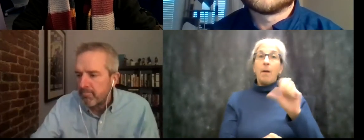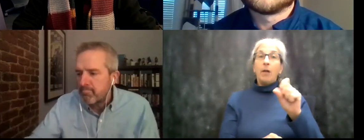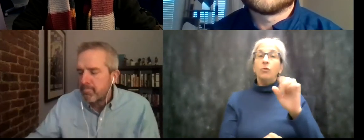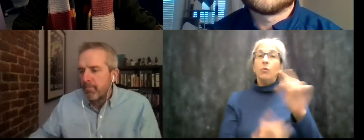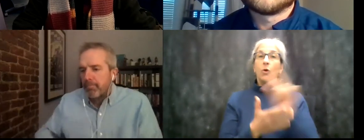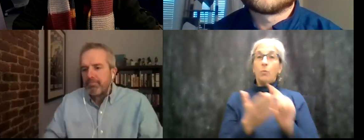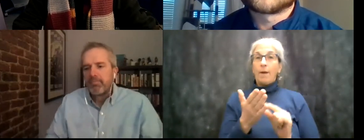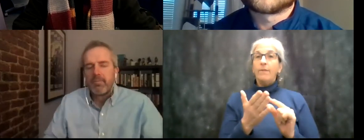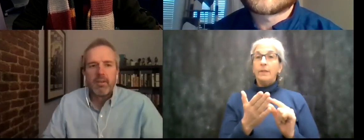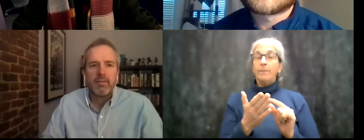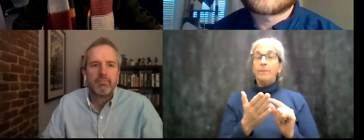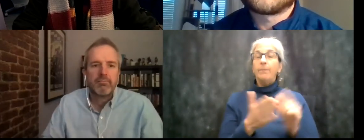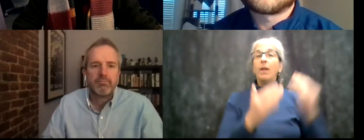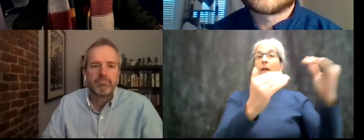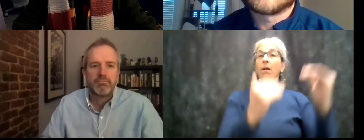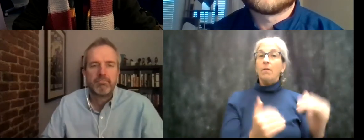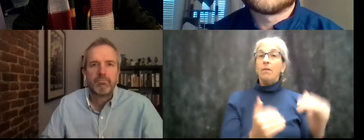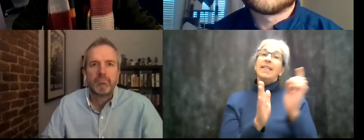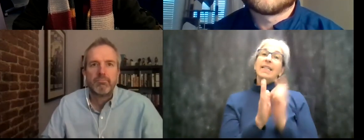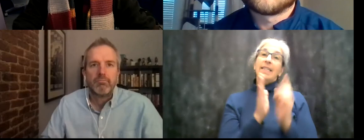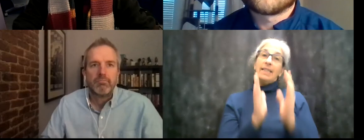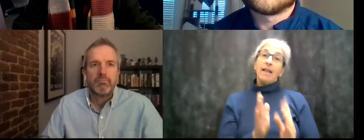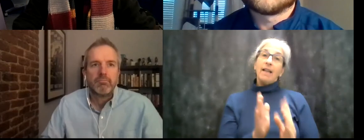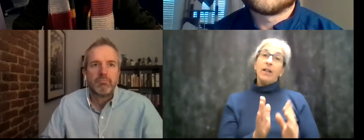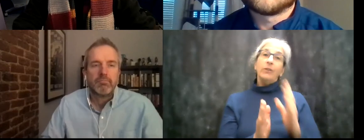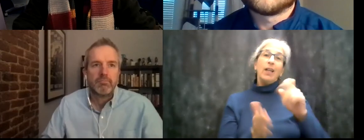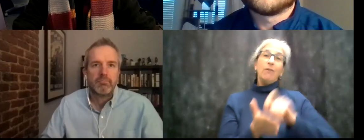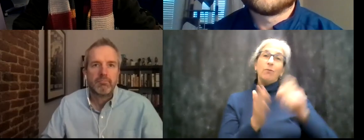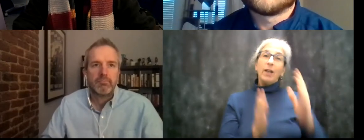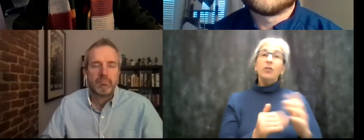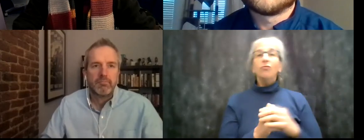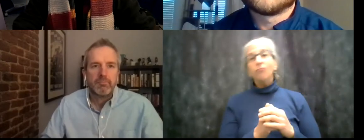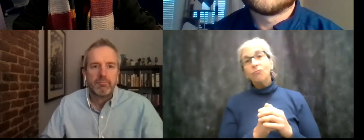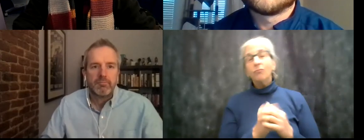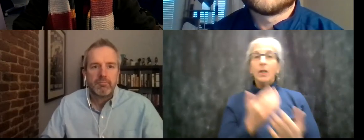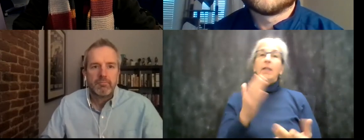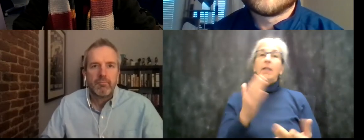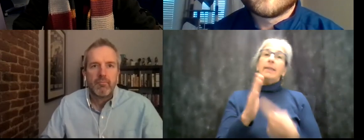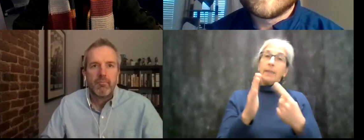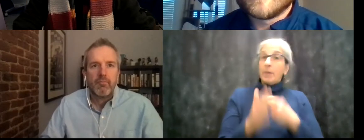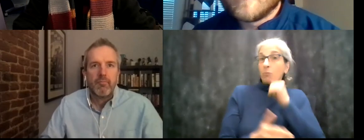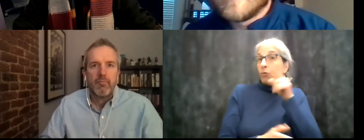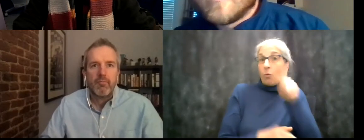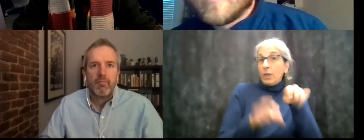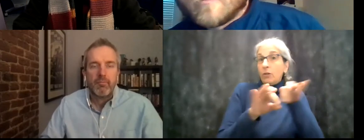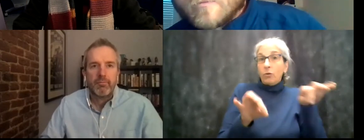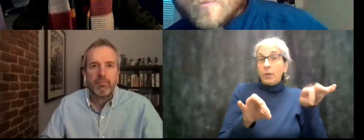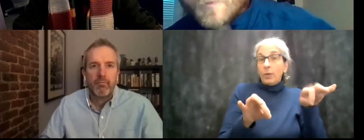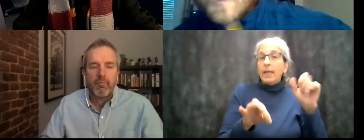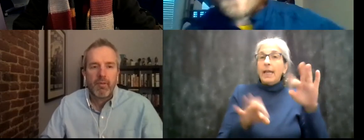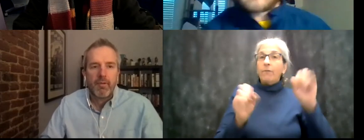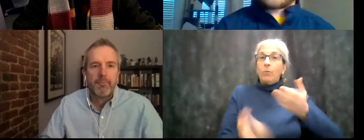Designers and writers, they have a mixed bag. Sometimes you can get a job without a college degree if you can show, again, that